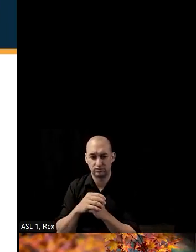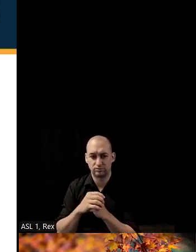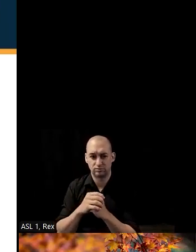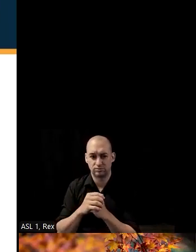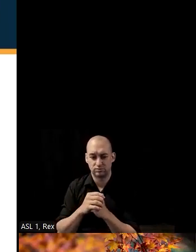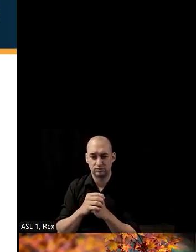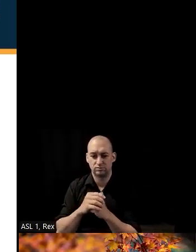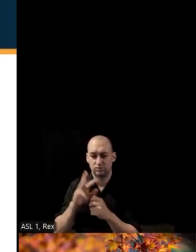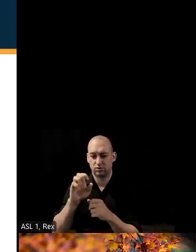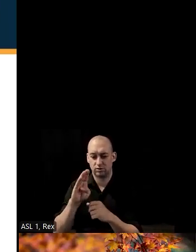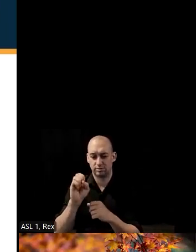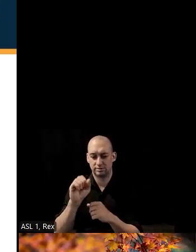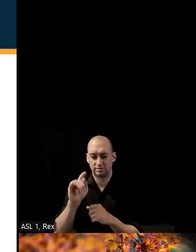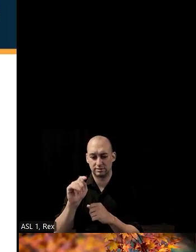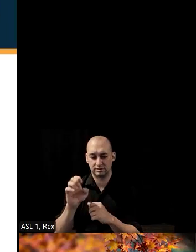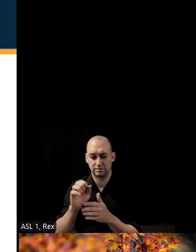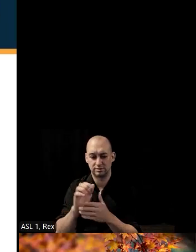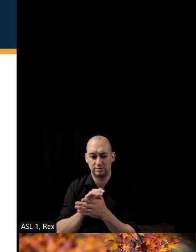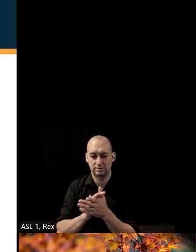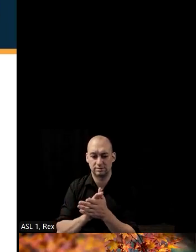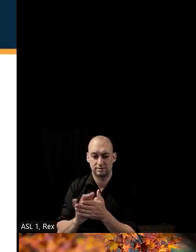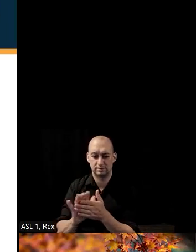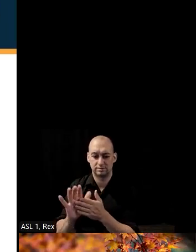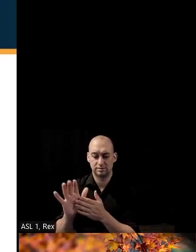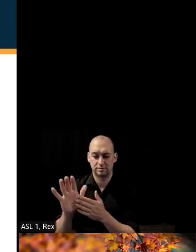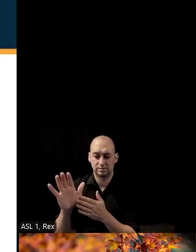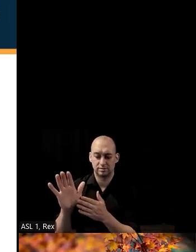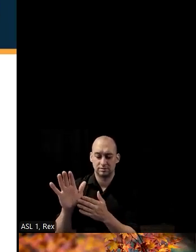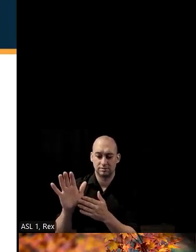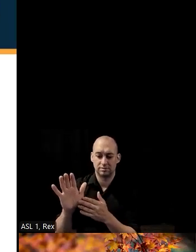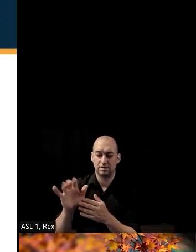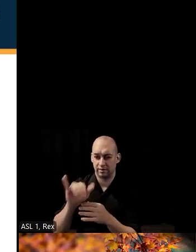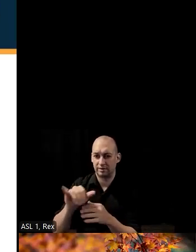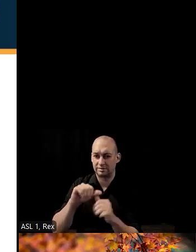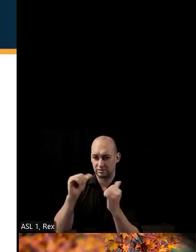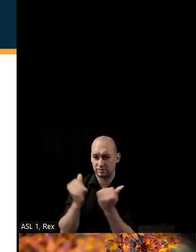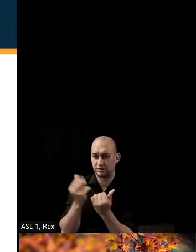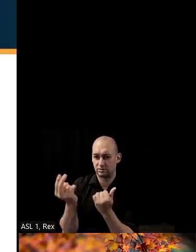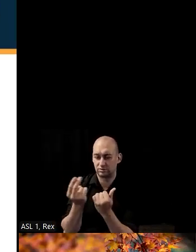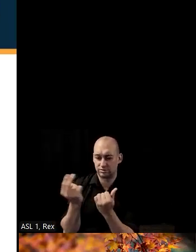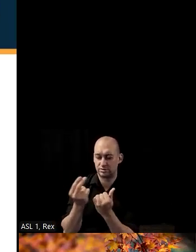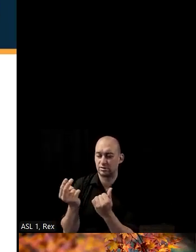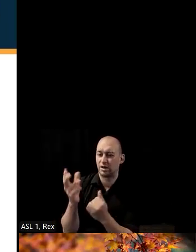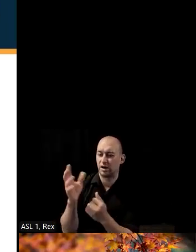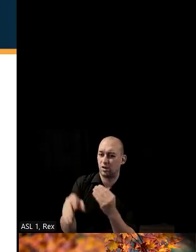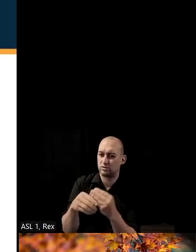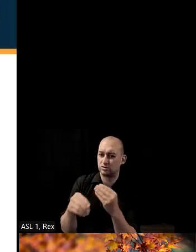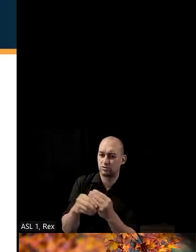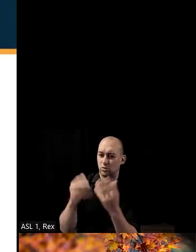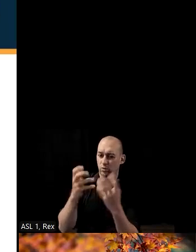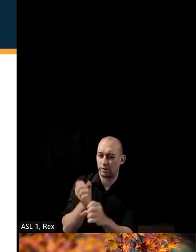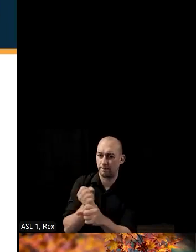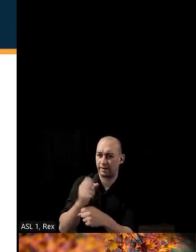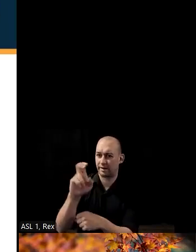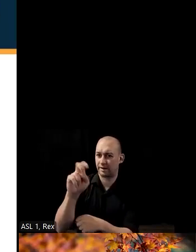website that 211 or Find Help or Unitas, those kind of platforms that those agencies use. But we also intend to create what we call an